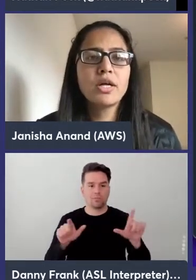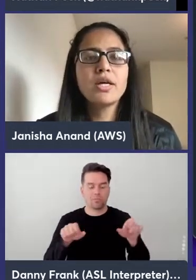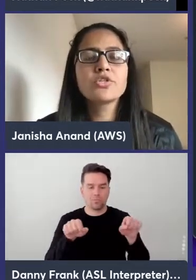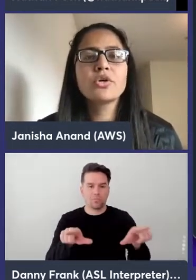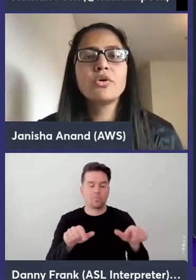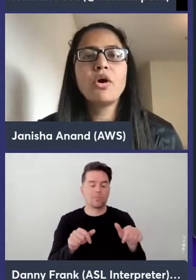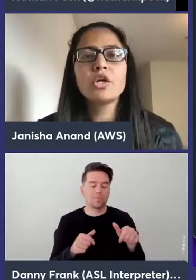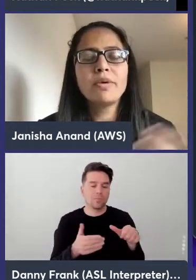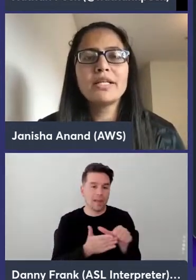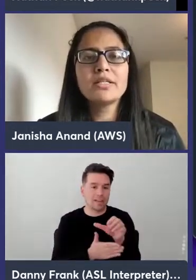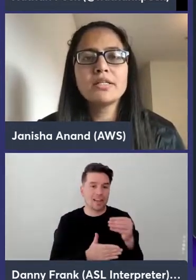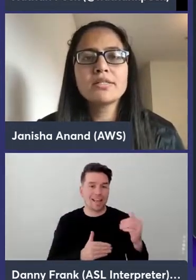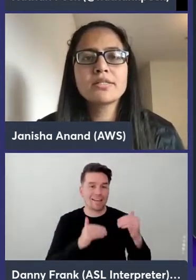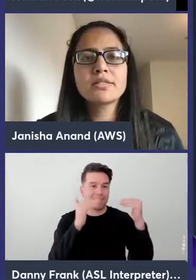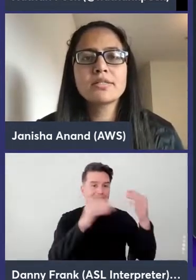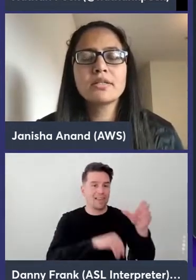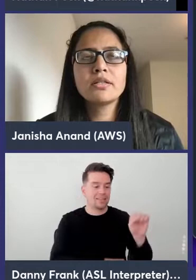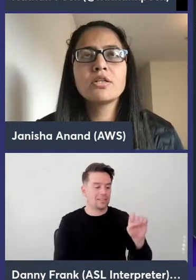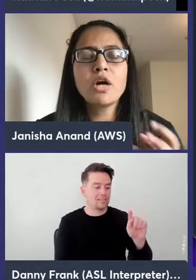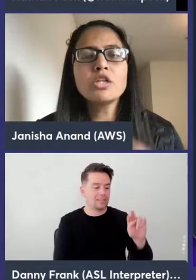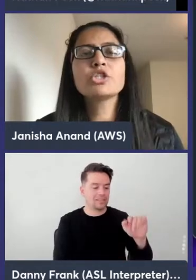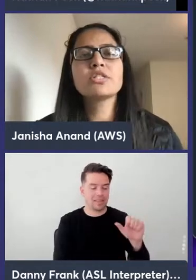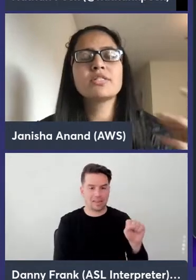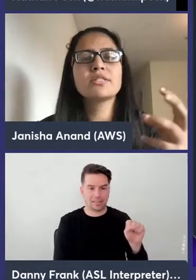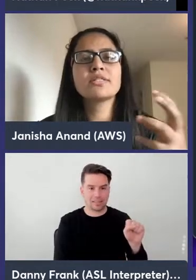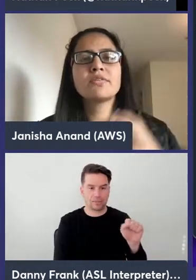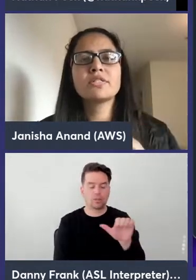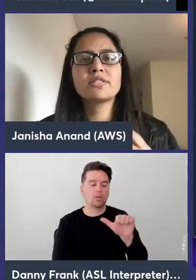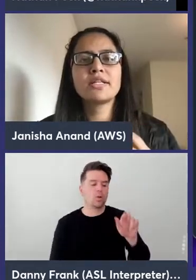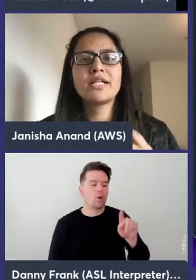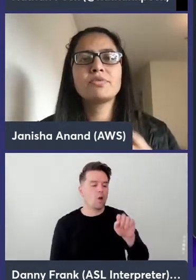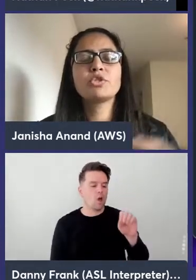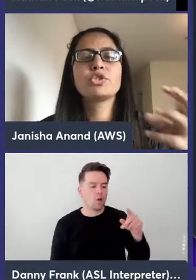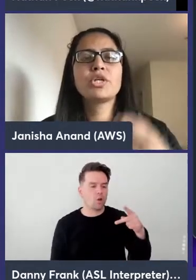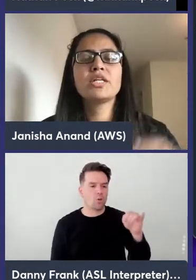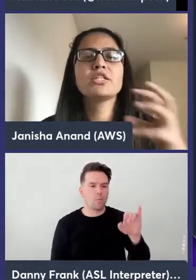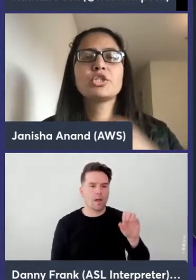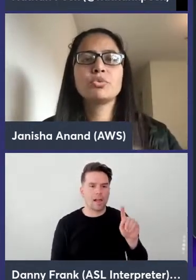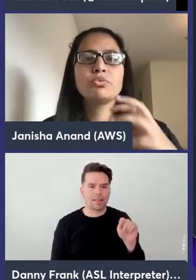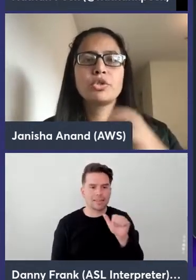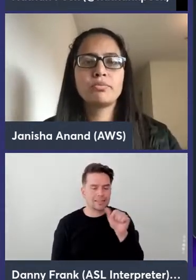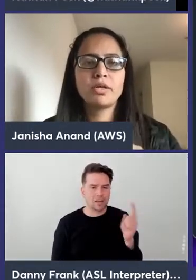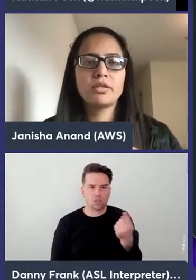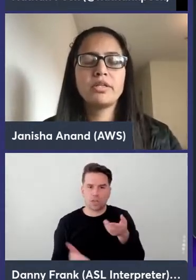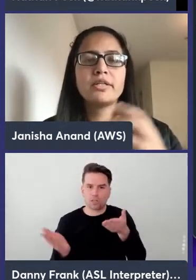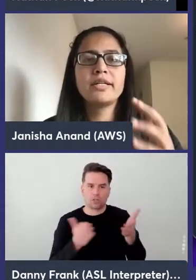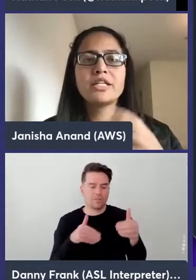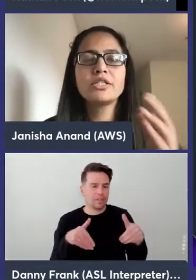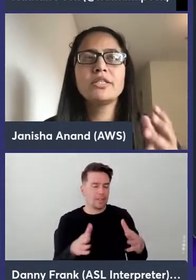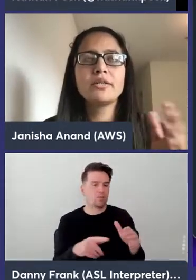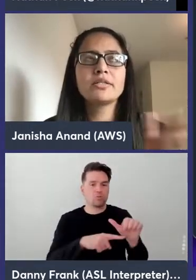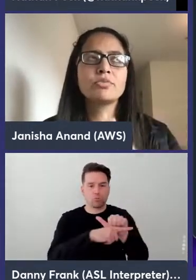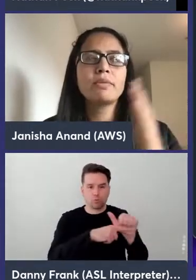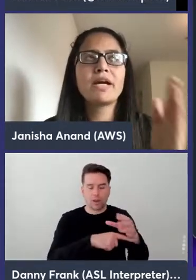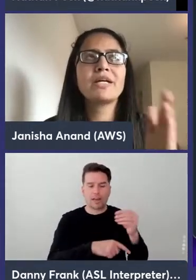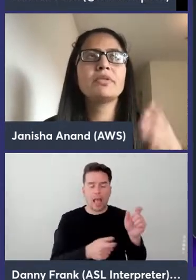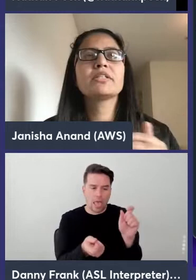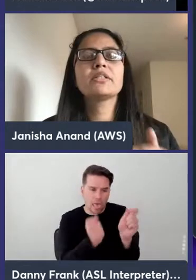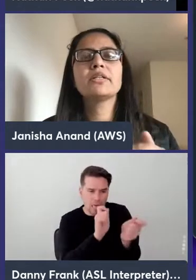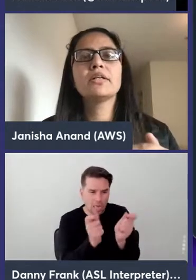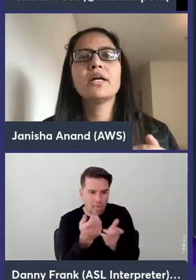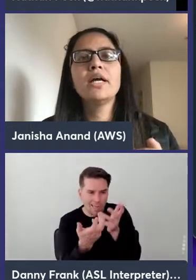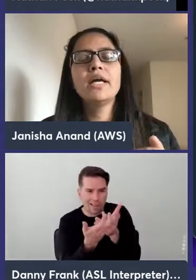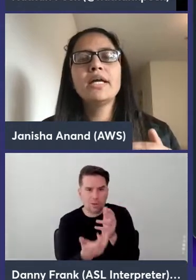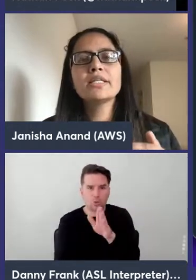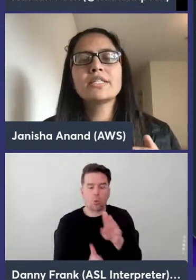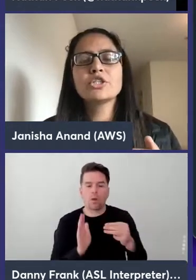page. So Autopilot is not just a service that helps you train and tune your model. It actually, I just want to back up a little